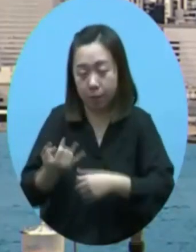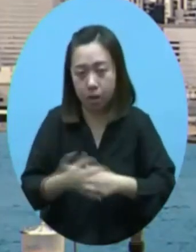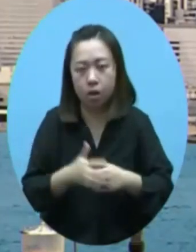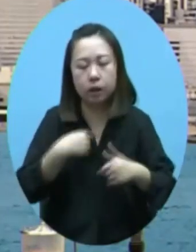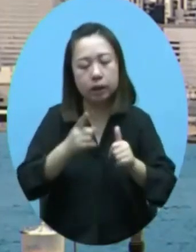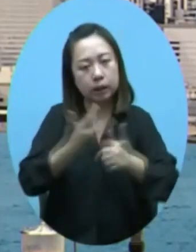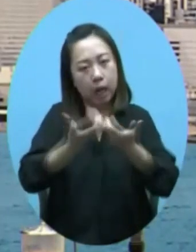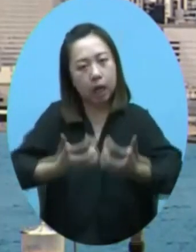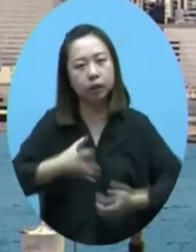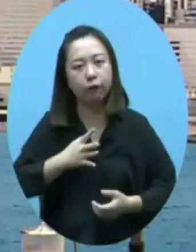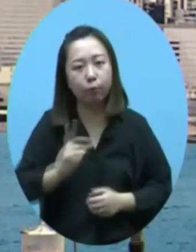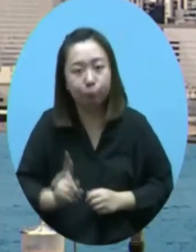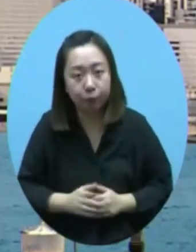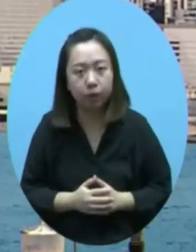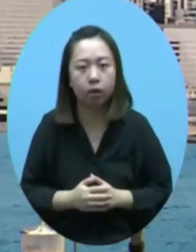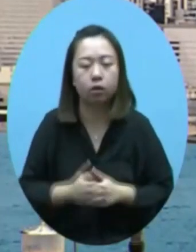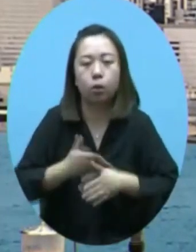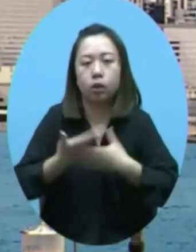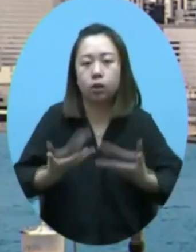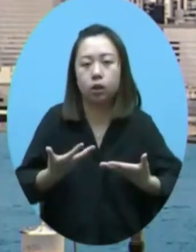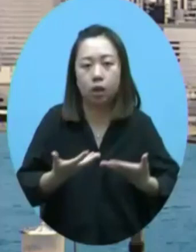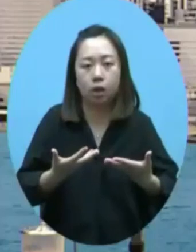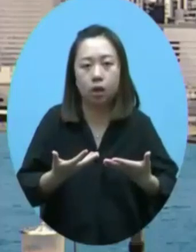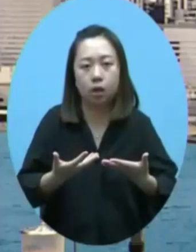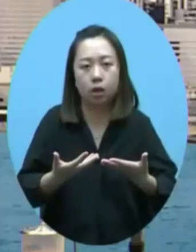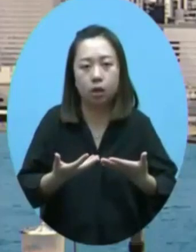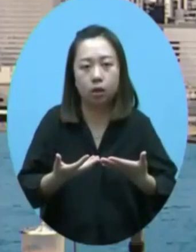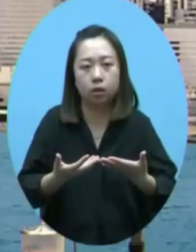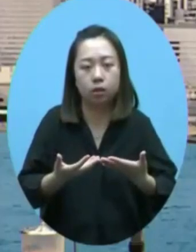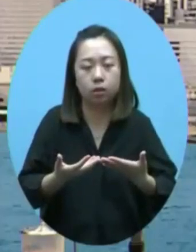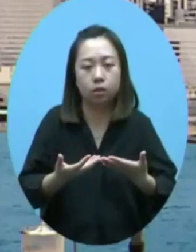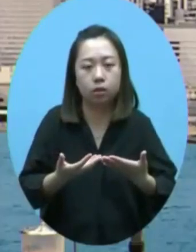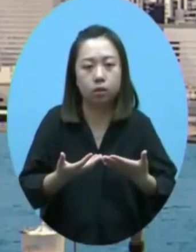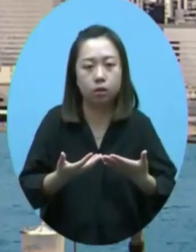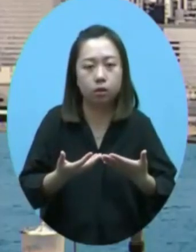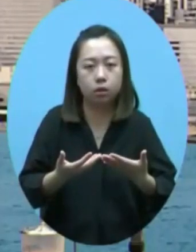We have to look at the situation first and look at the figures first.